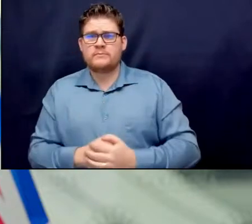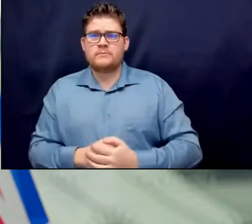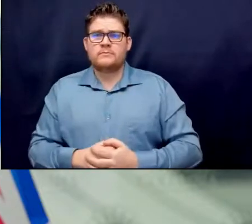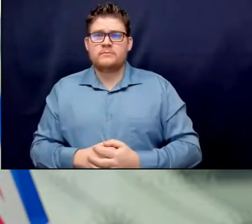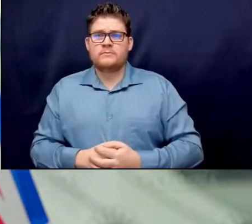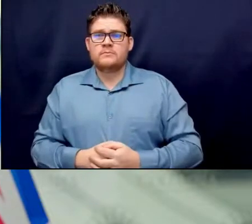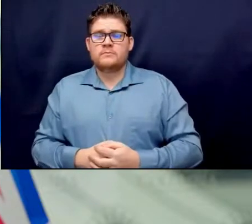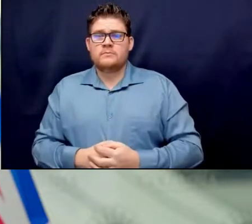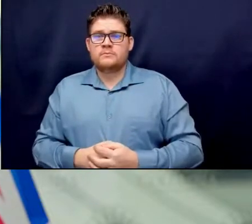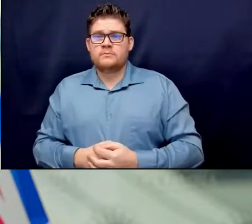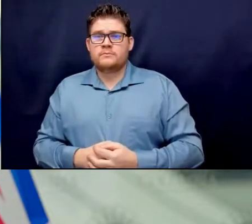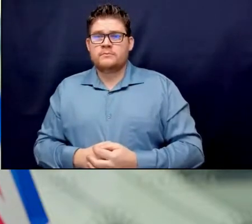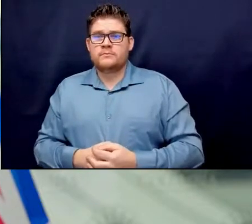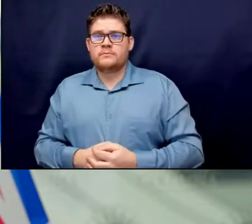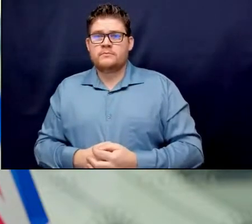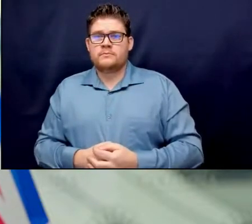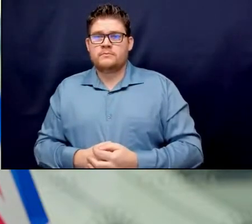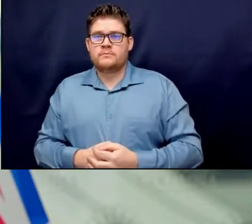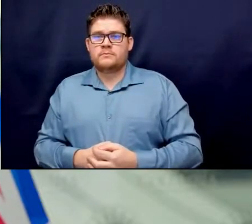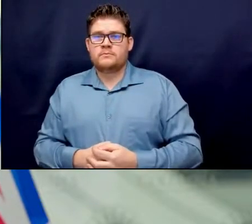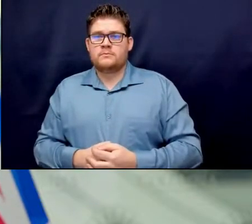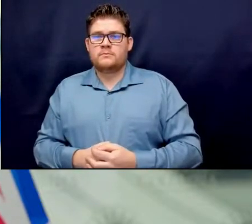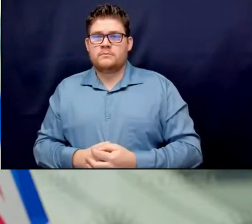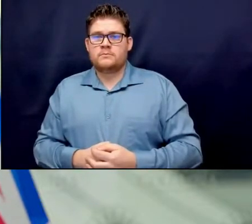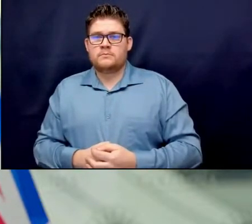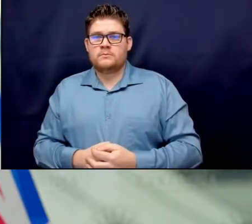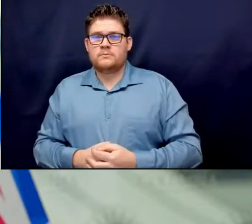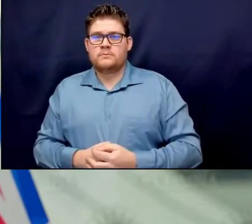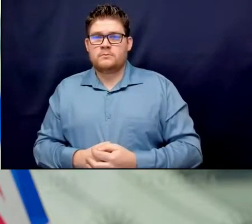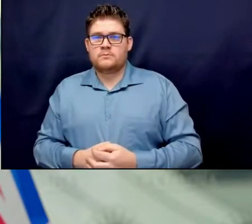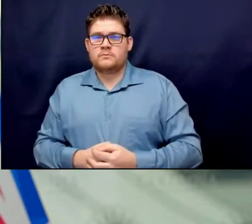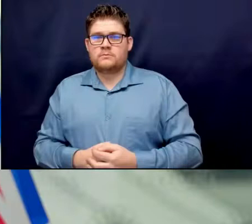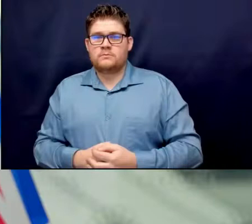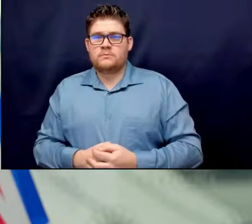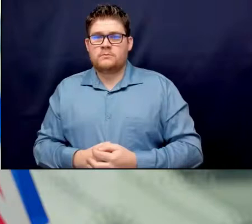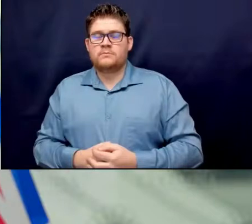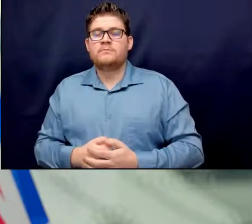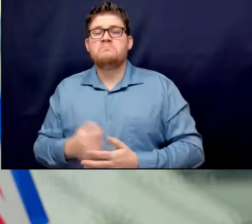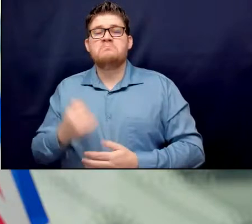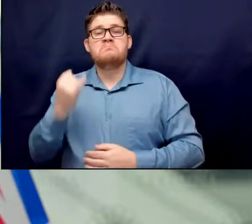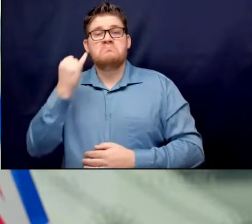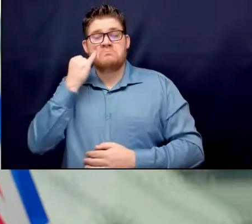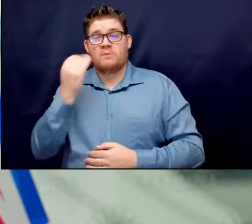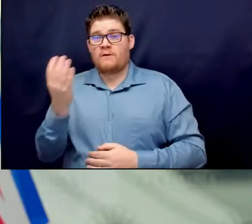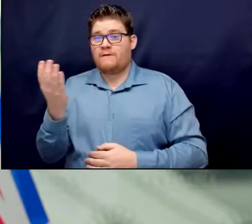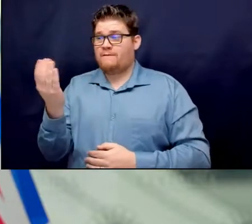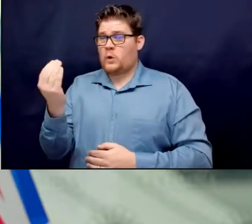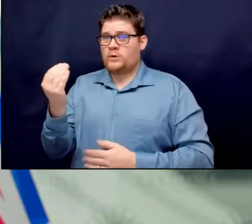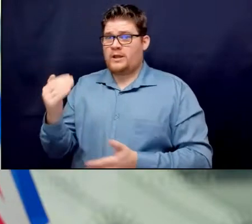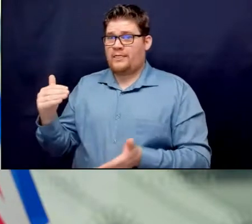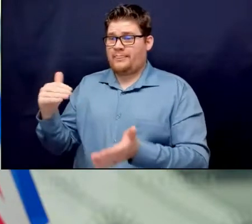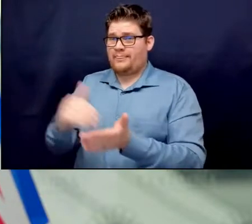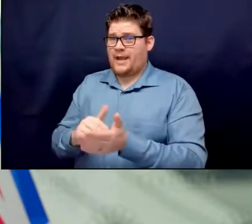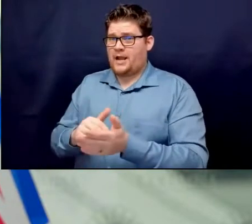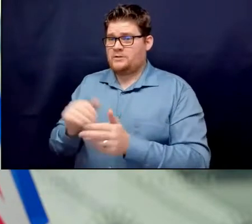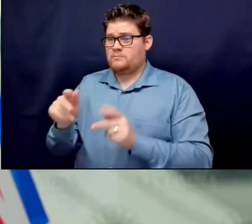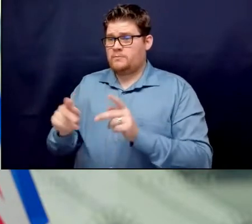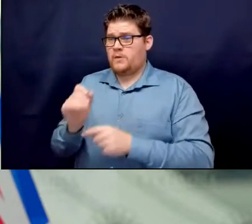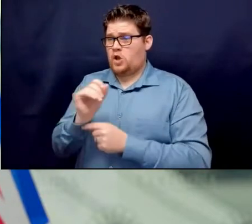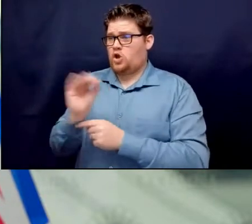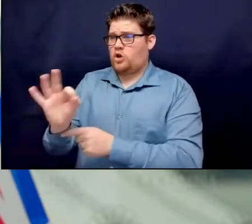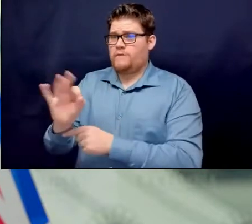10,000 more healthcare workers off sick than the same period last year. That has an impact. And it has an impact in hospitals, and we've made adjustments for that. That's why we